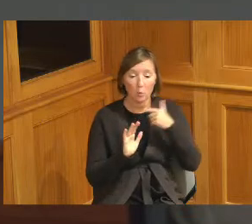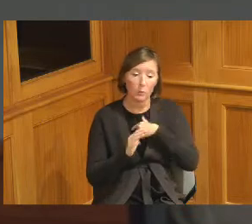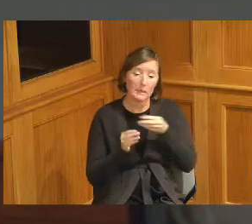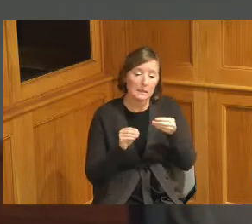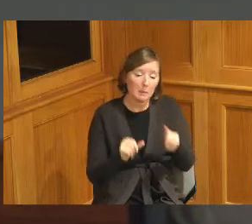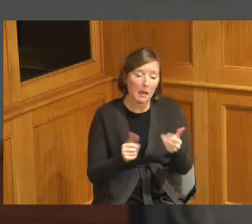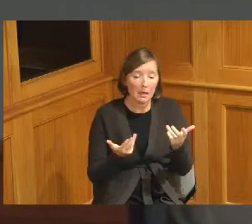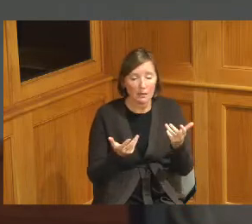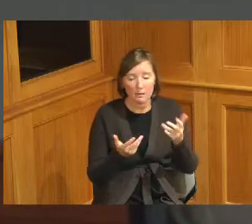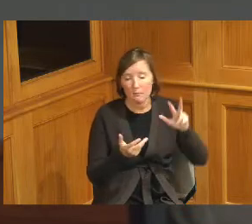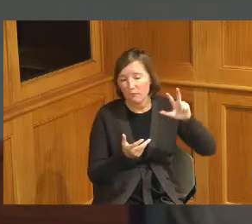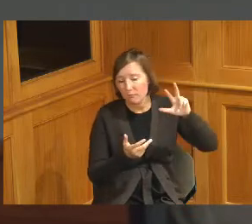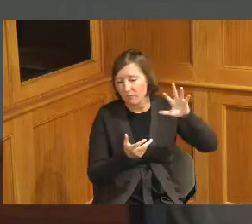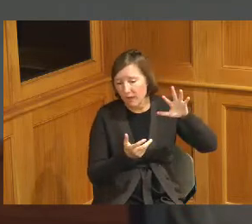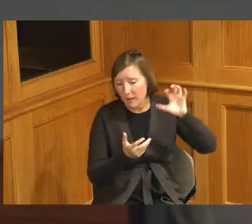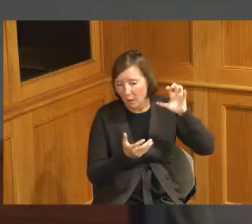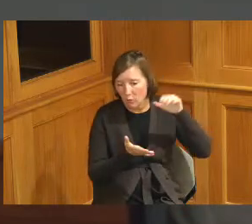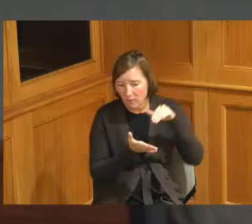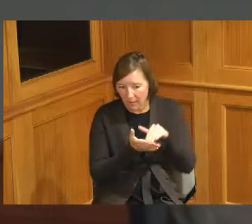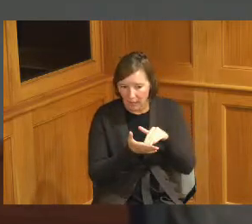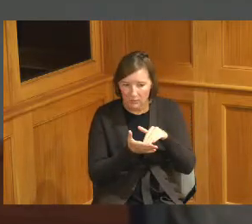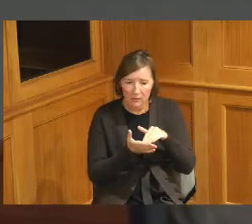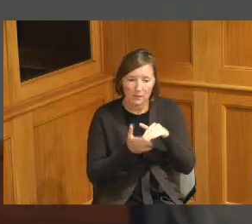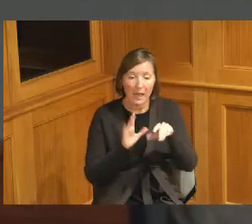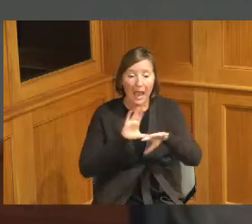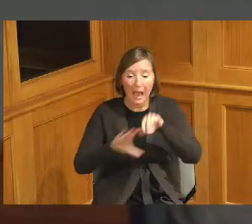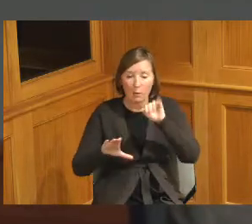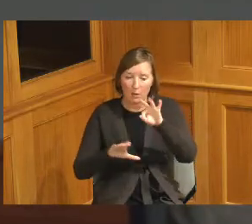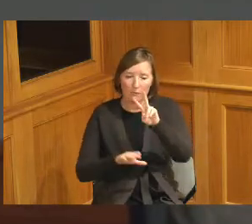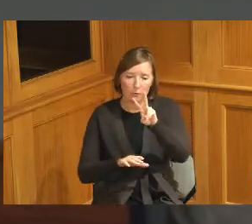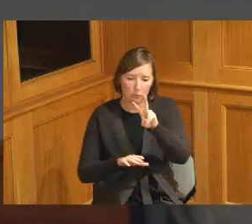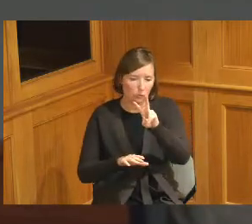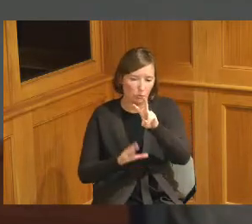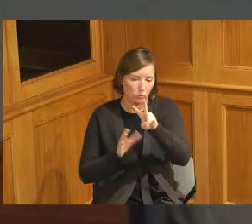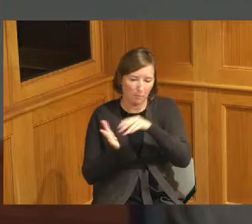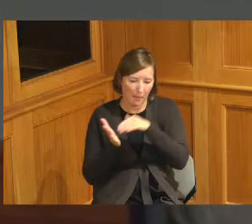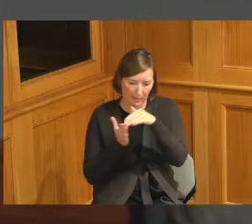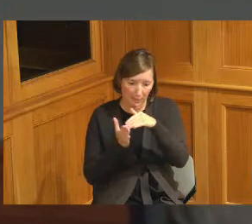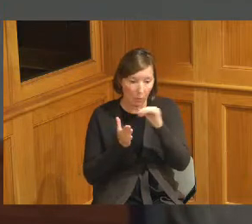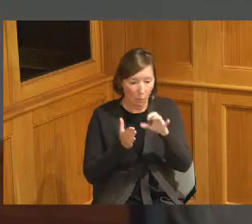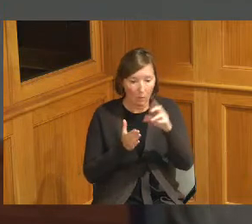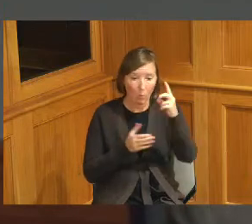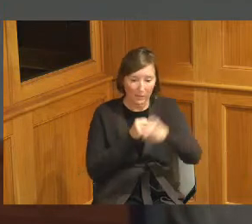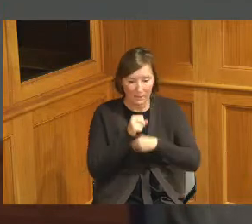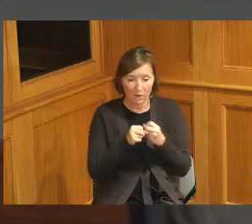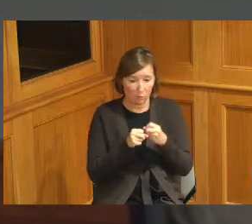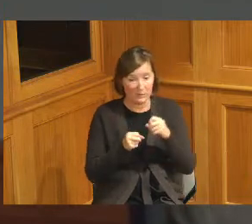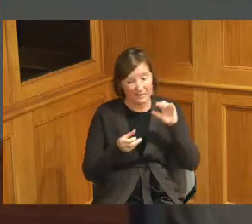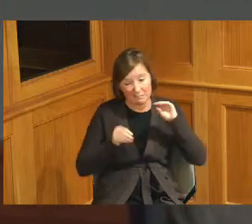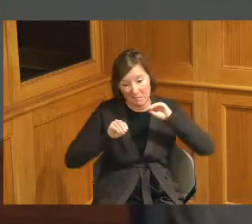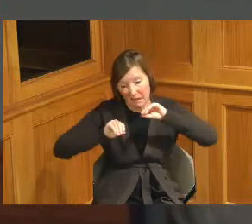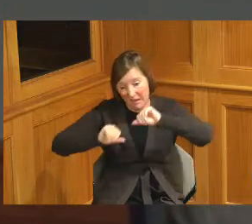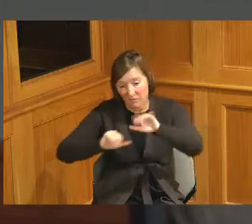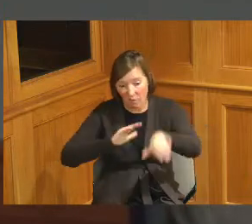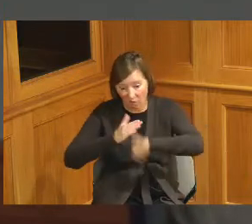spend $500,000 out of the $2 million in 1 year. We may spend the full $2 million in 1 year. But what we don't typically do